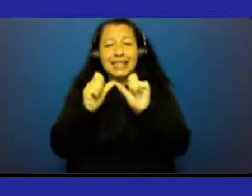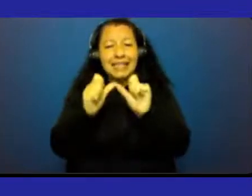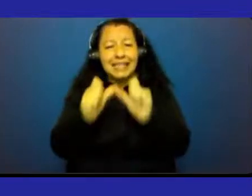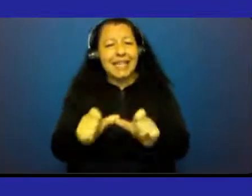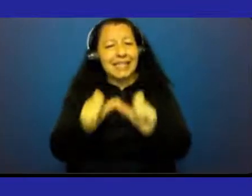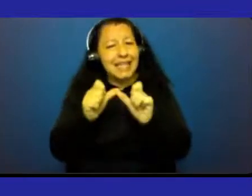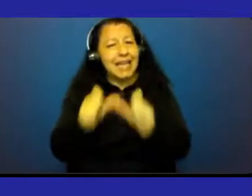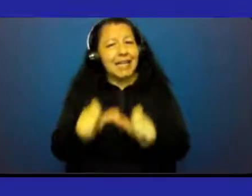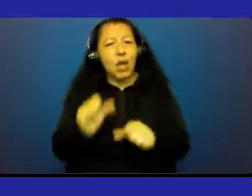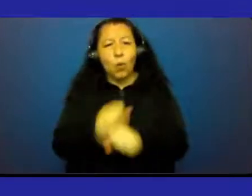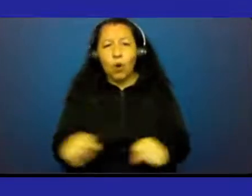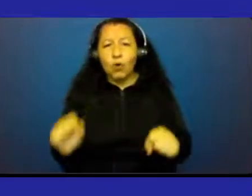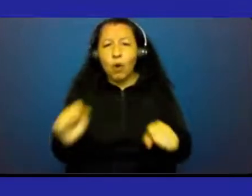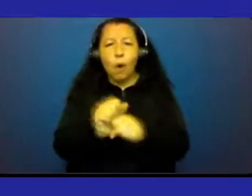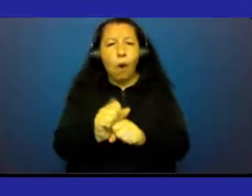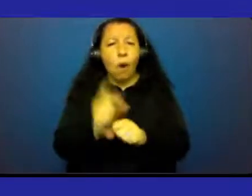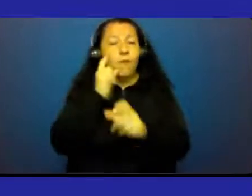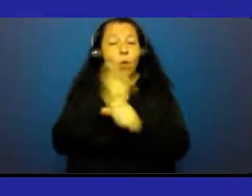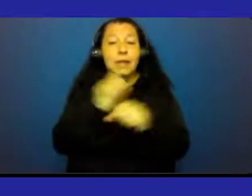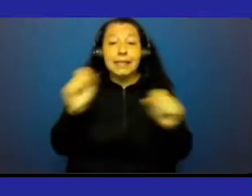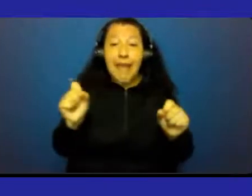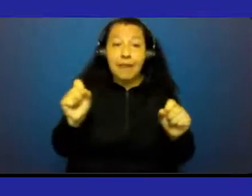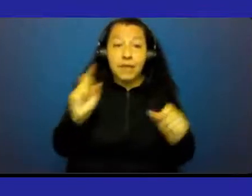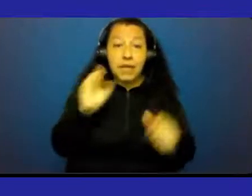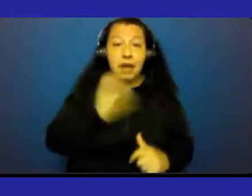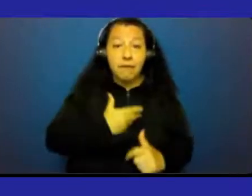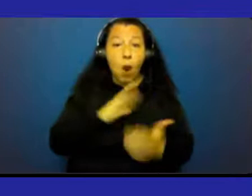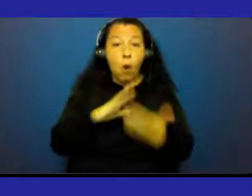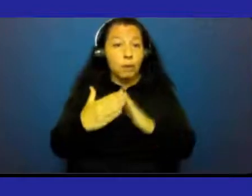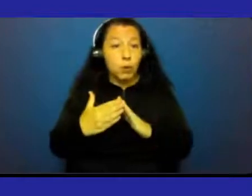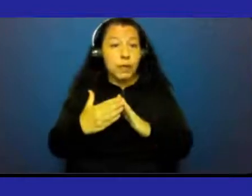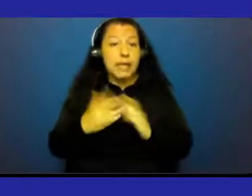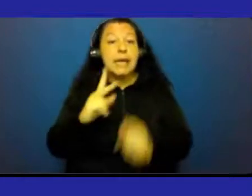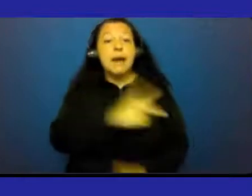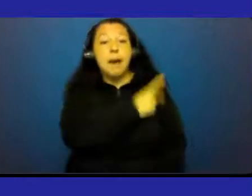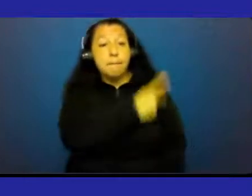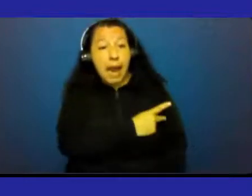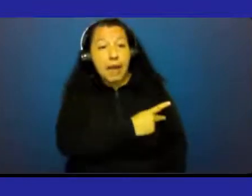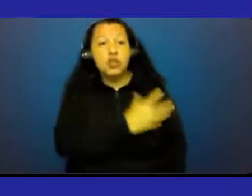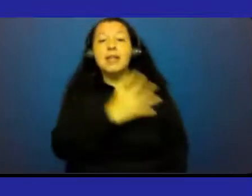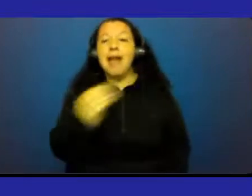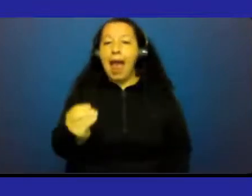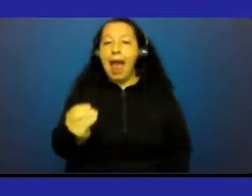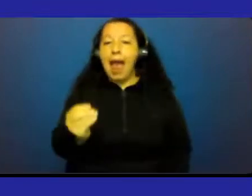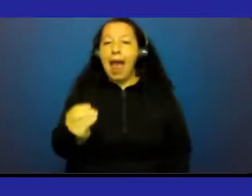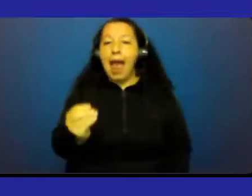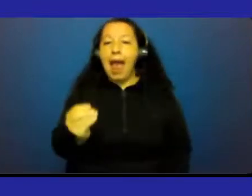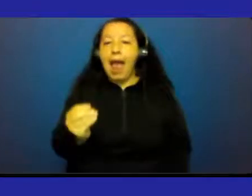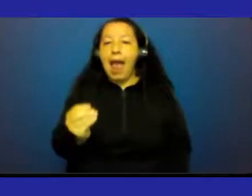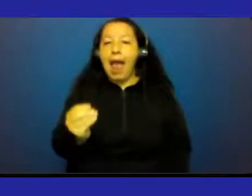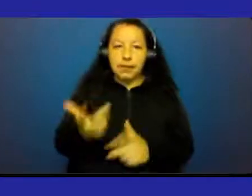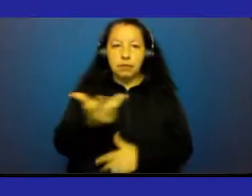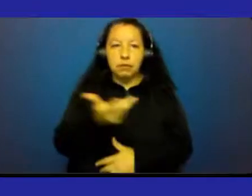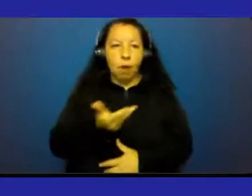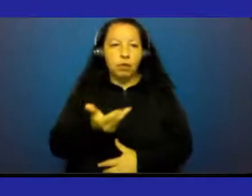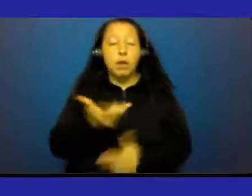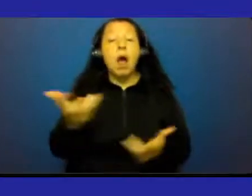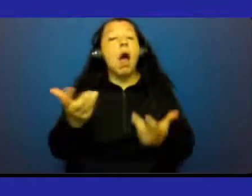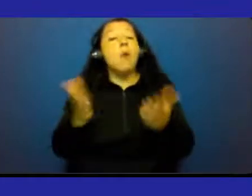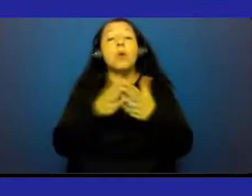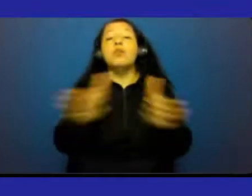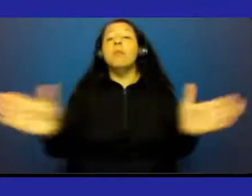safety of our community, the patients, as well as the employees. I'd like to